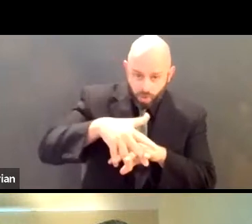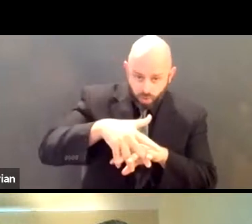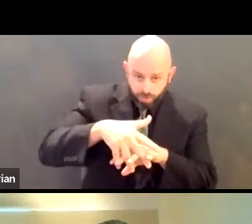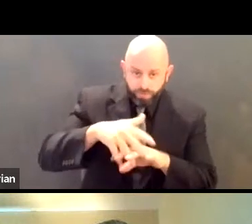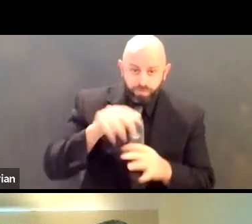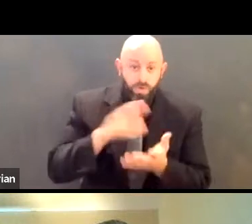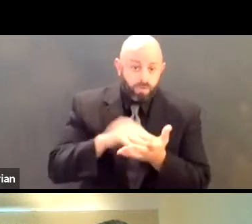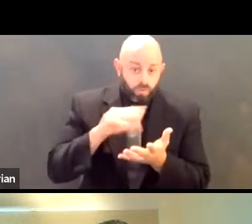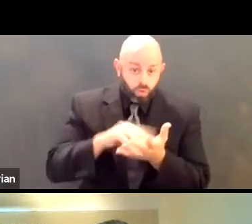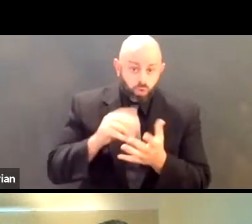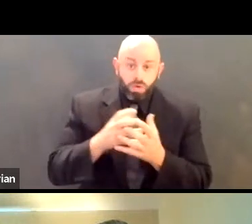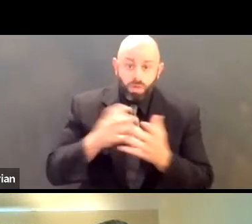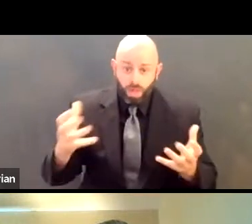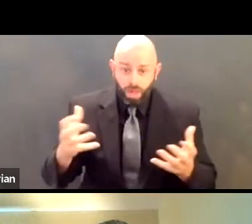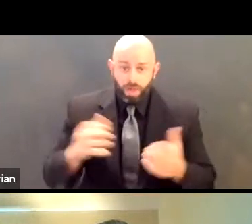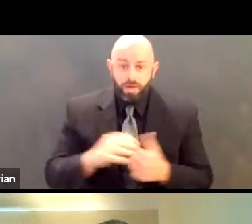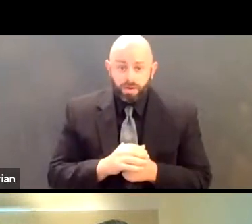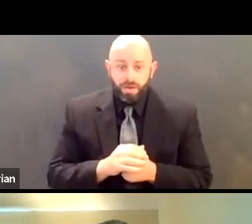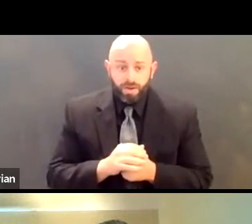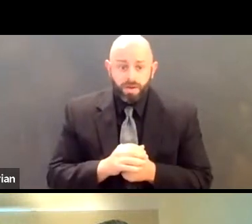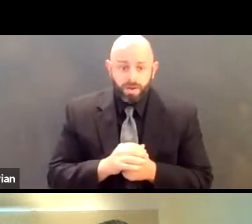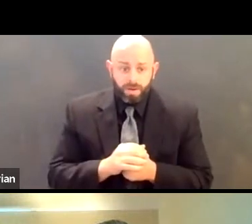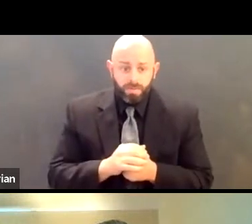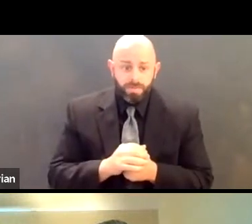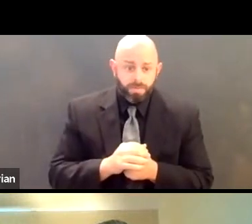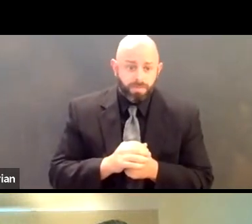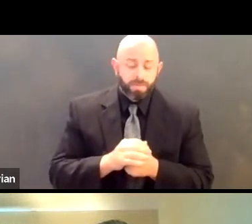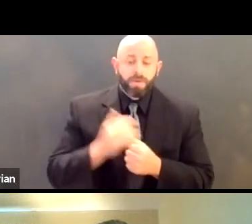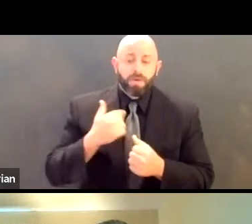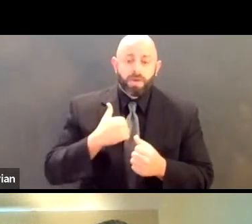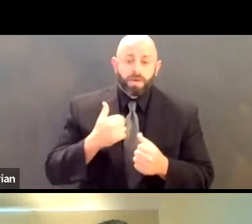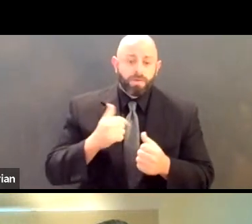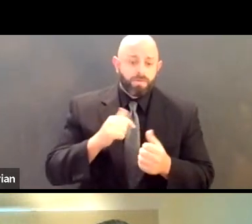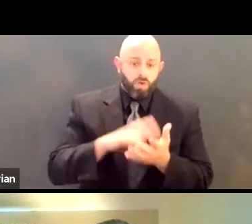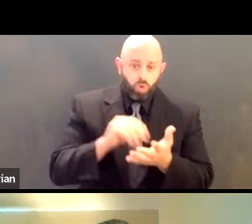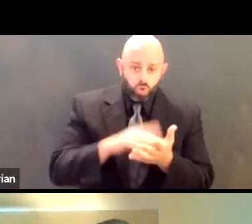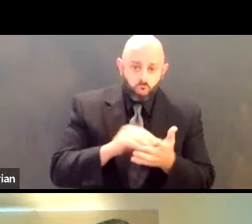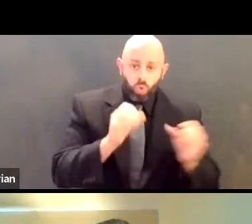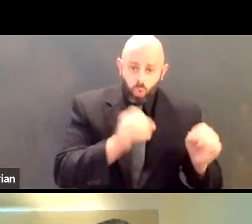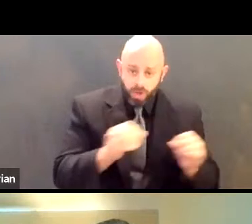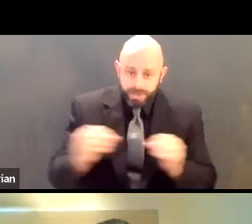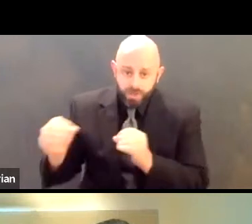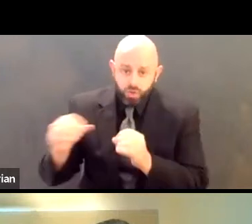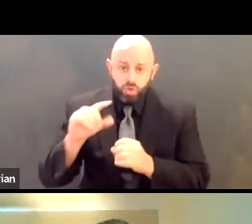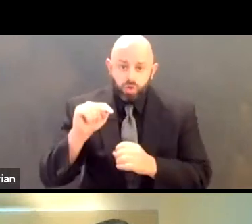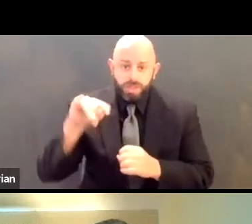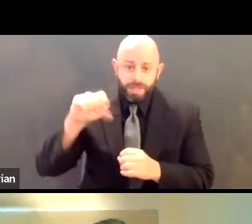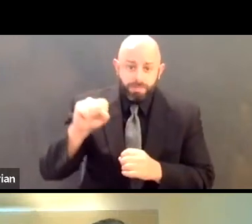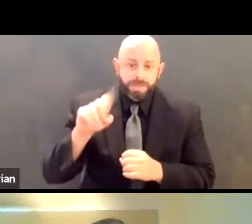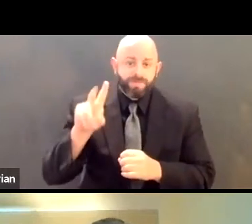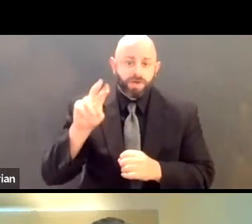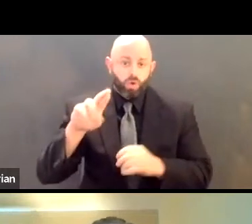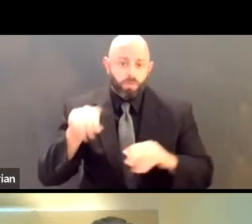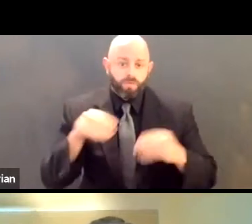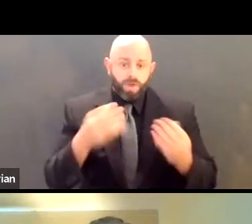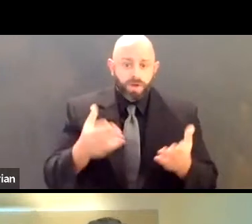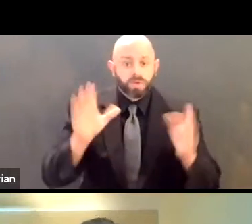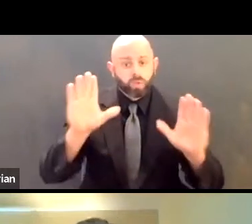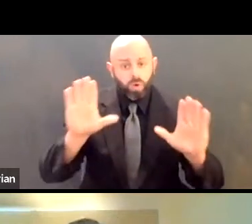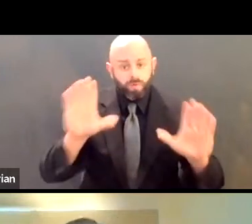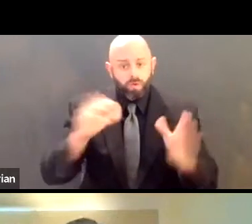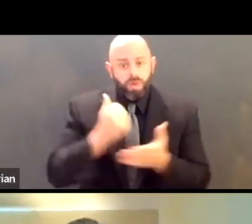a lot to help me survive. Coastal management, organizational tips, LMS training that VR has provided has been wonderful and helpful for me.